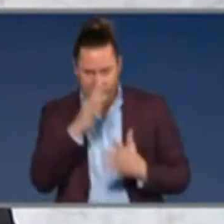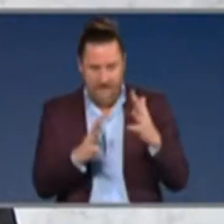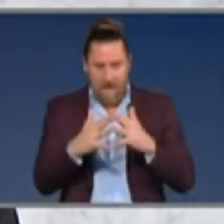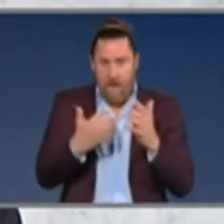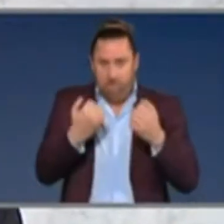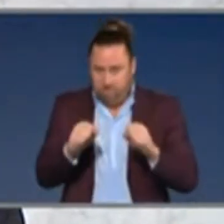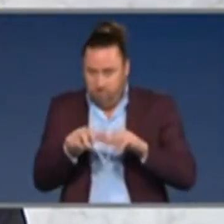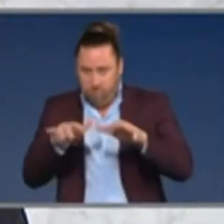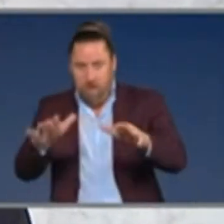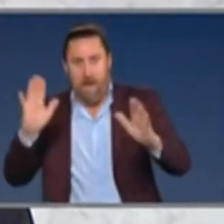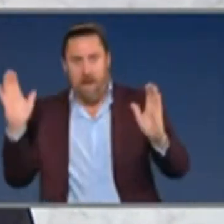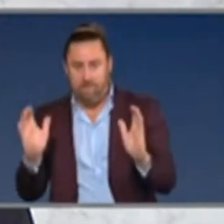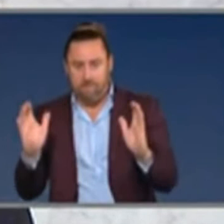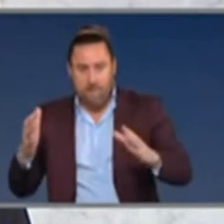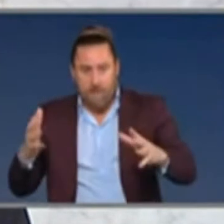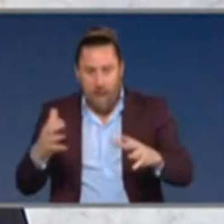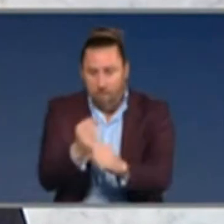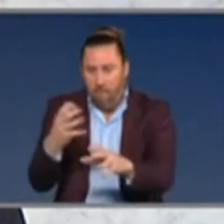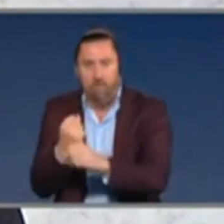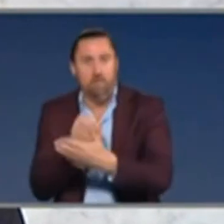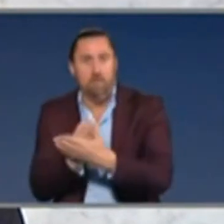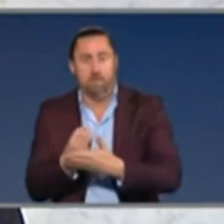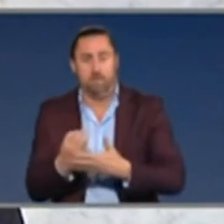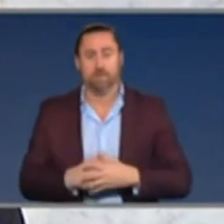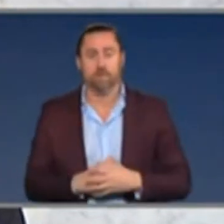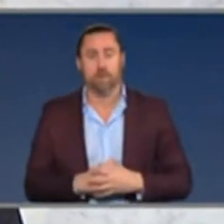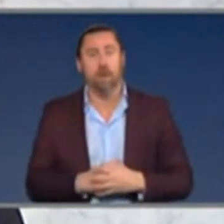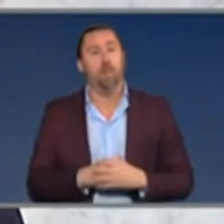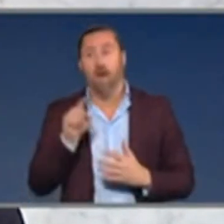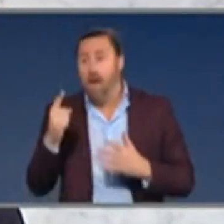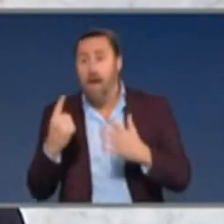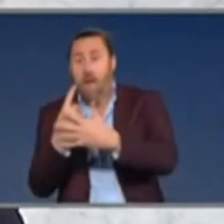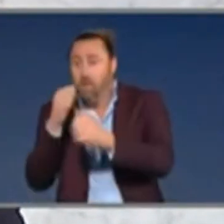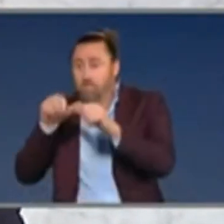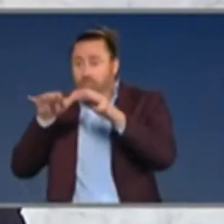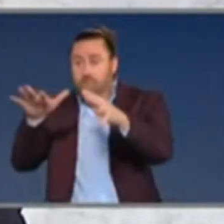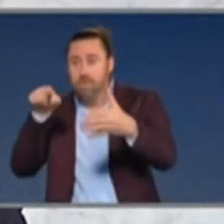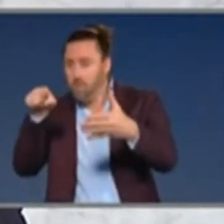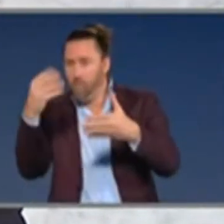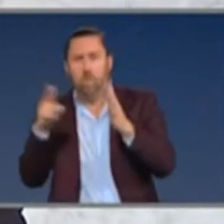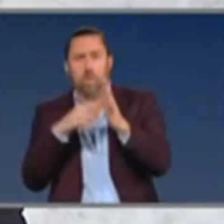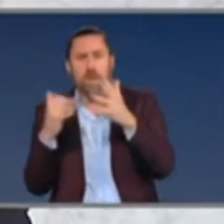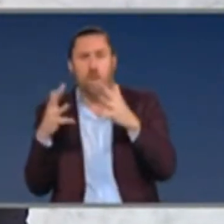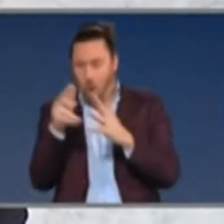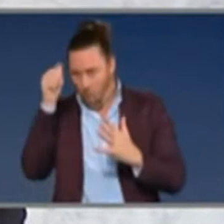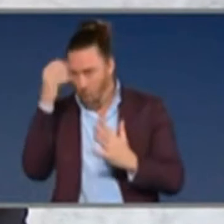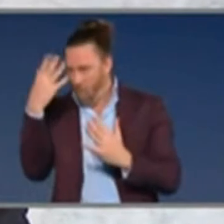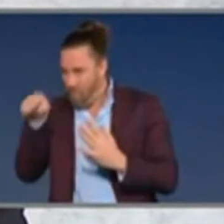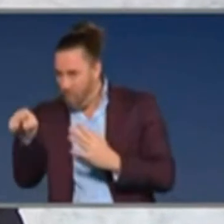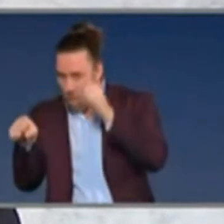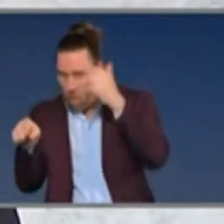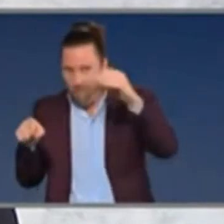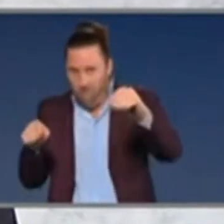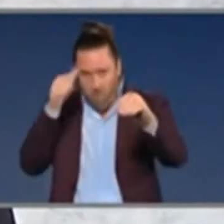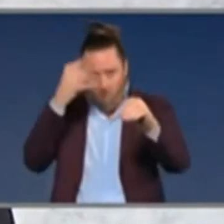situations. But the outbreaks are very well chronicled, and the sources of those in New South Wales all